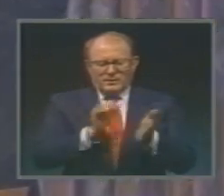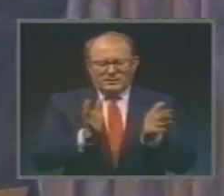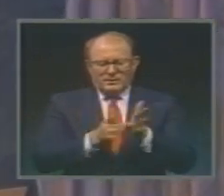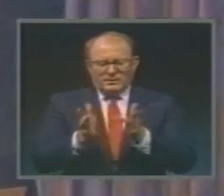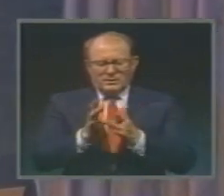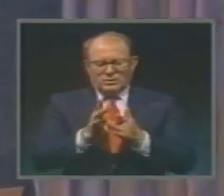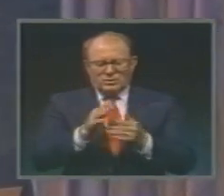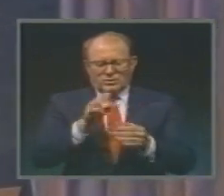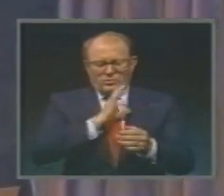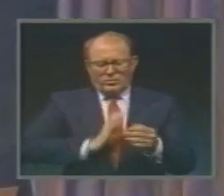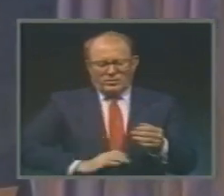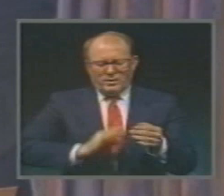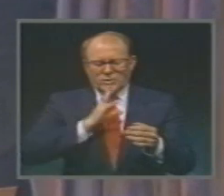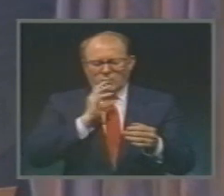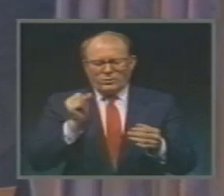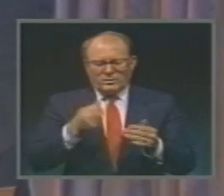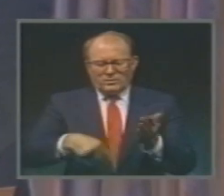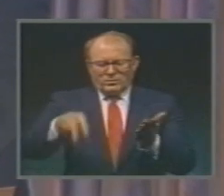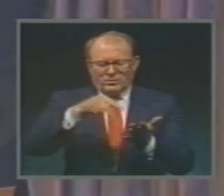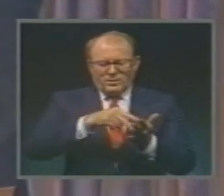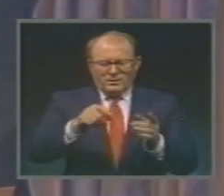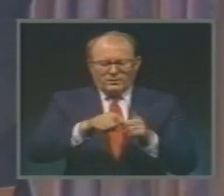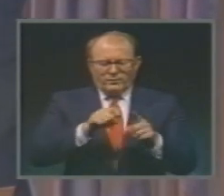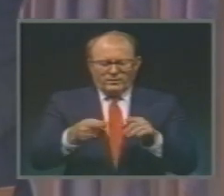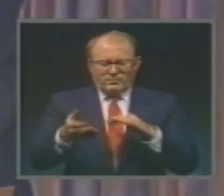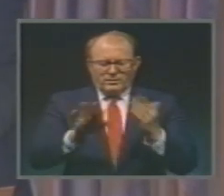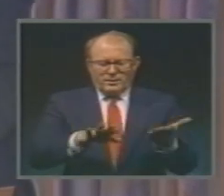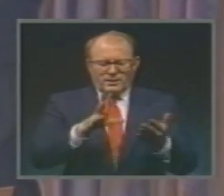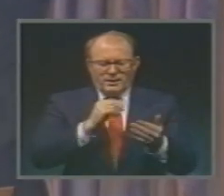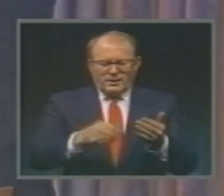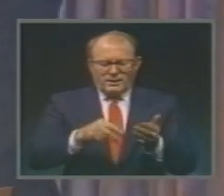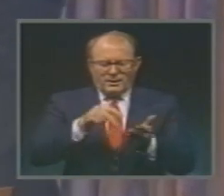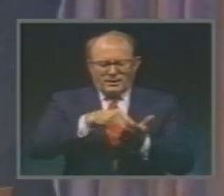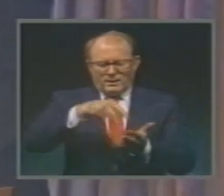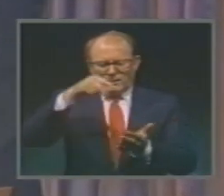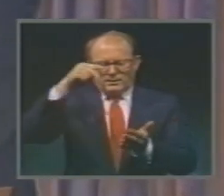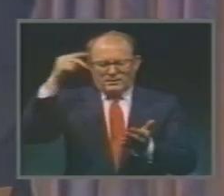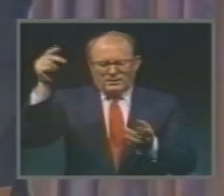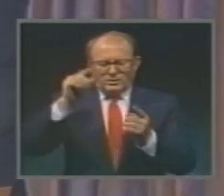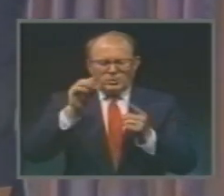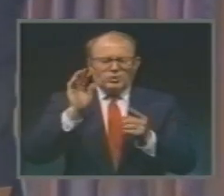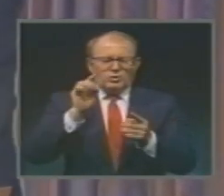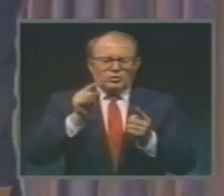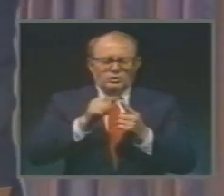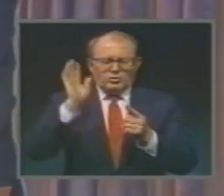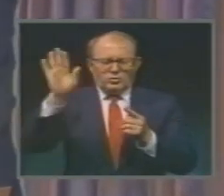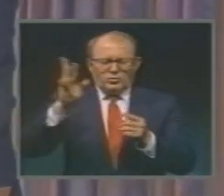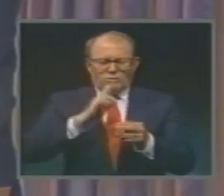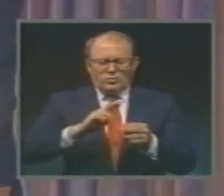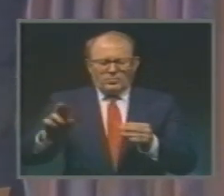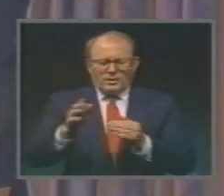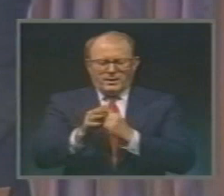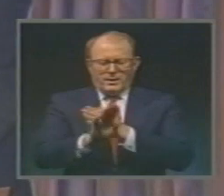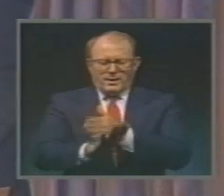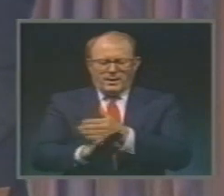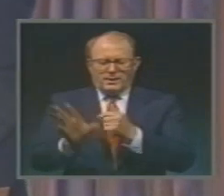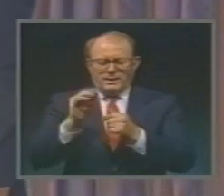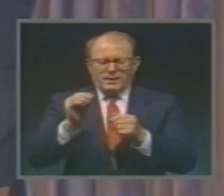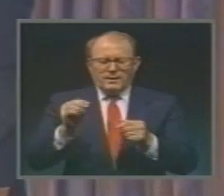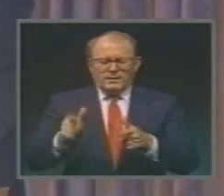Christ really was raised from the dead, and that he ascended to your own right hand and lives there and